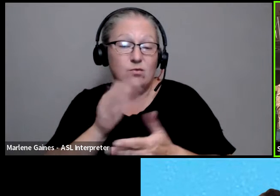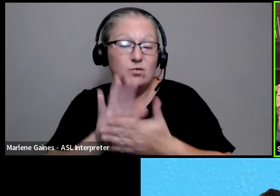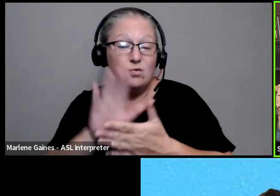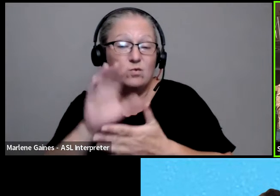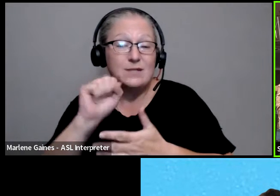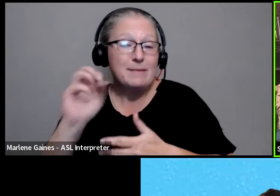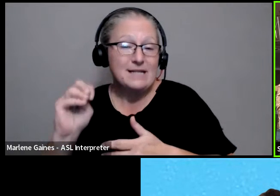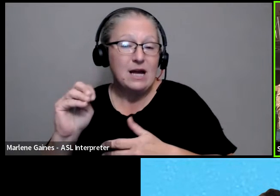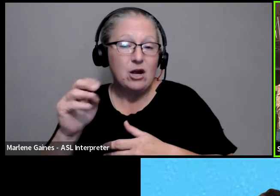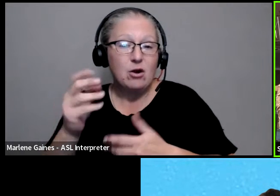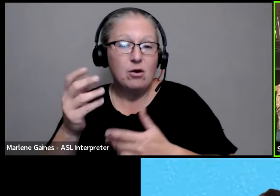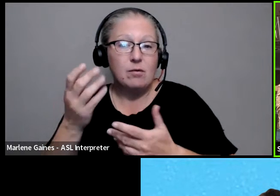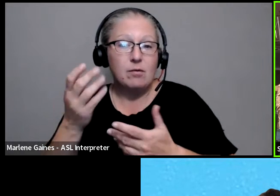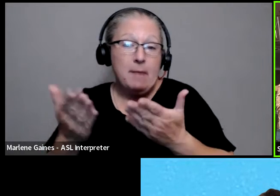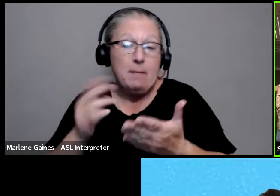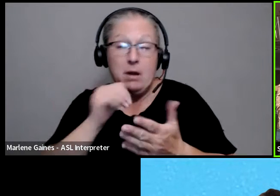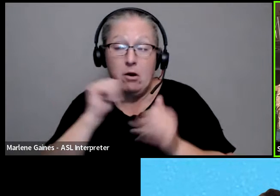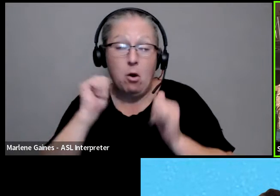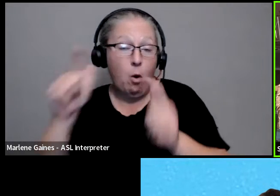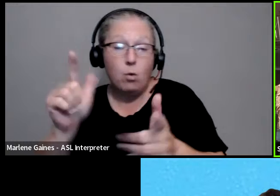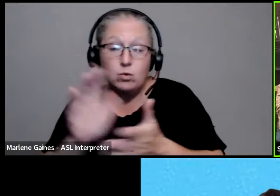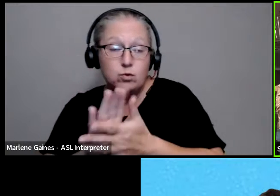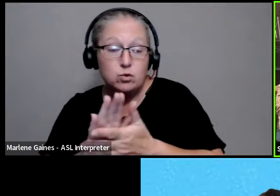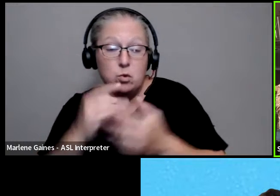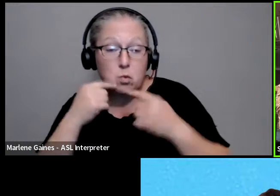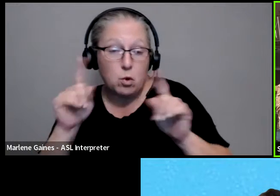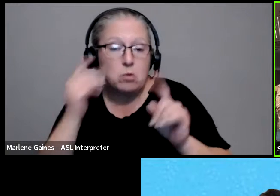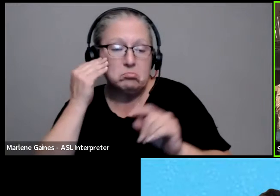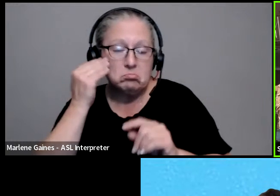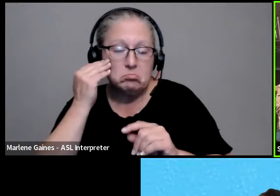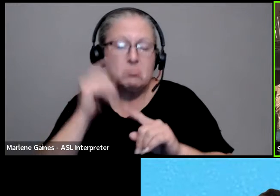that it's probably not for everyone, but